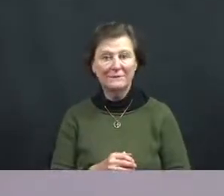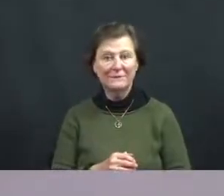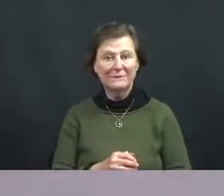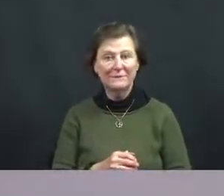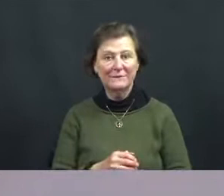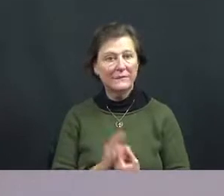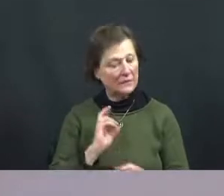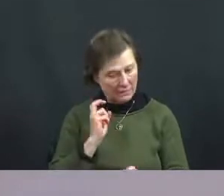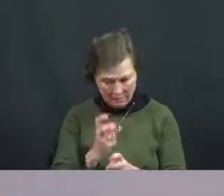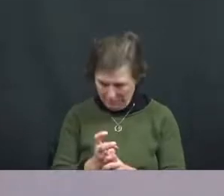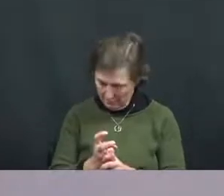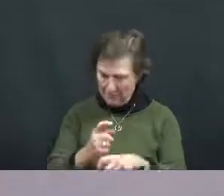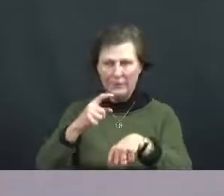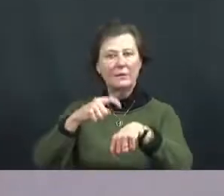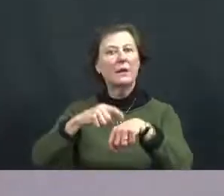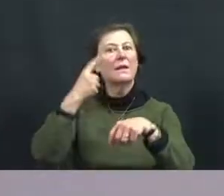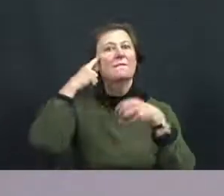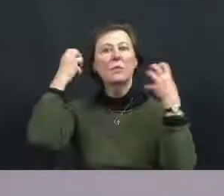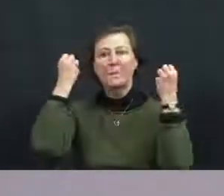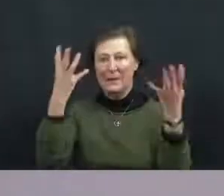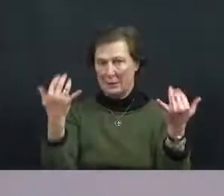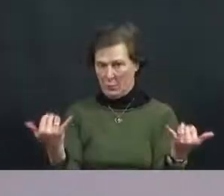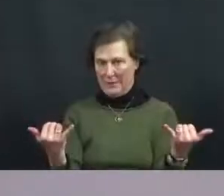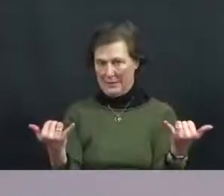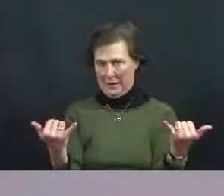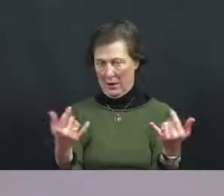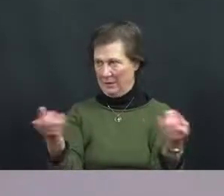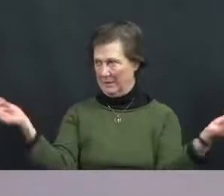It's a hard time for many in our nation.